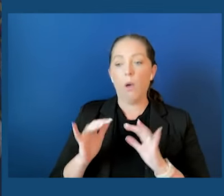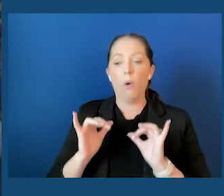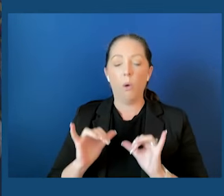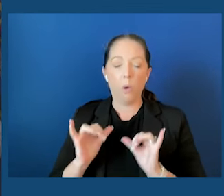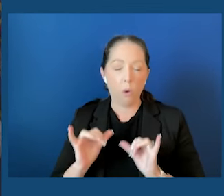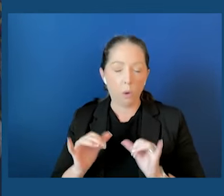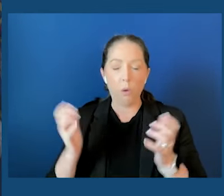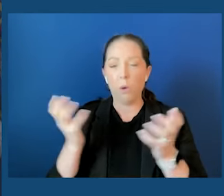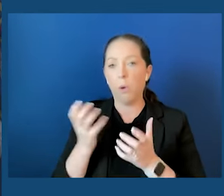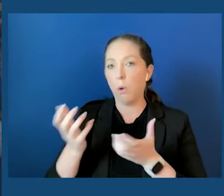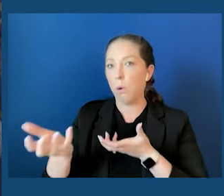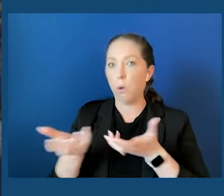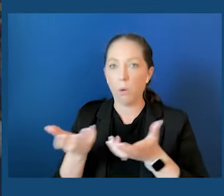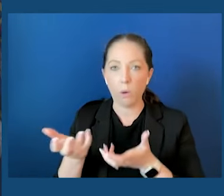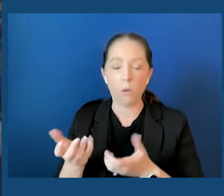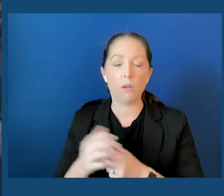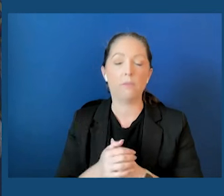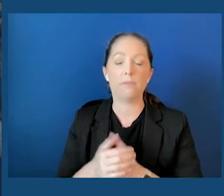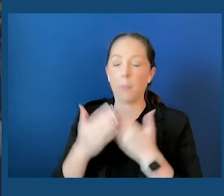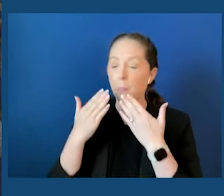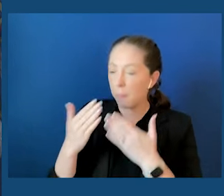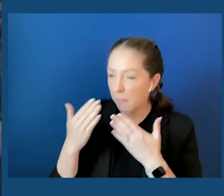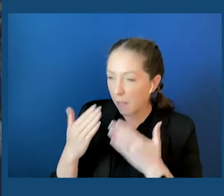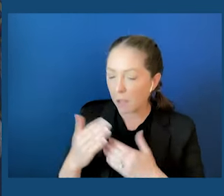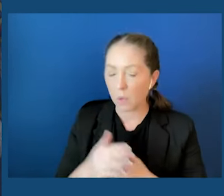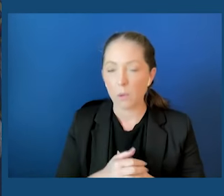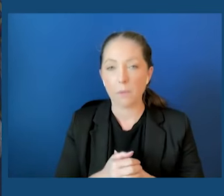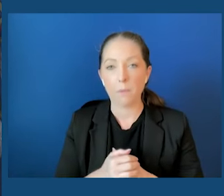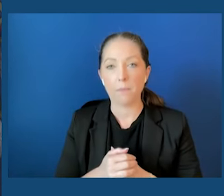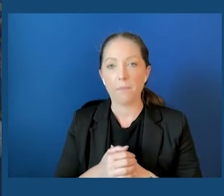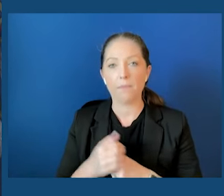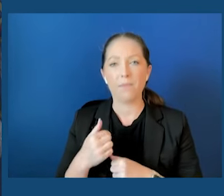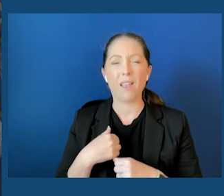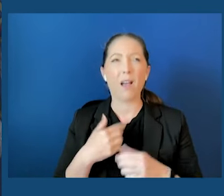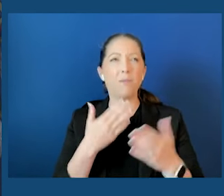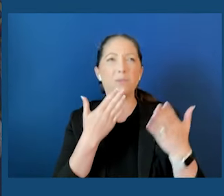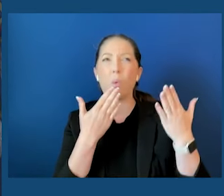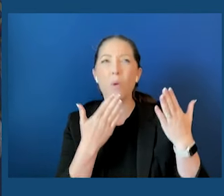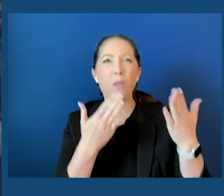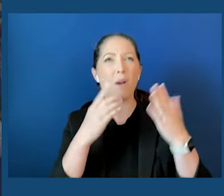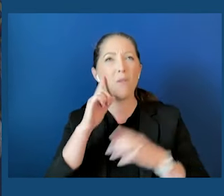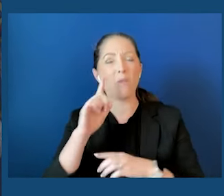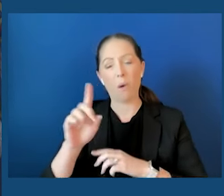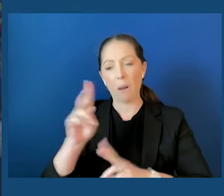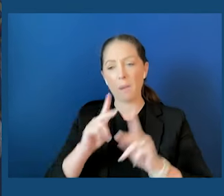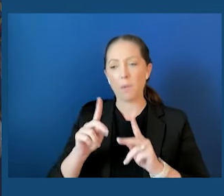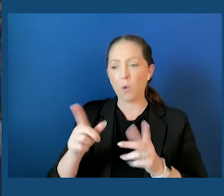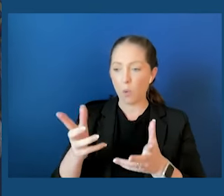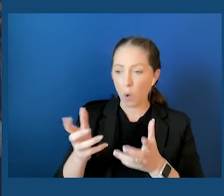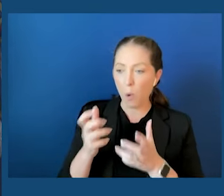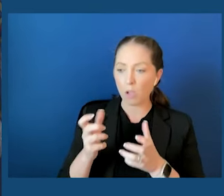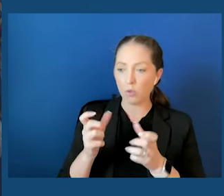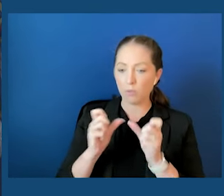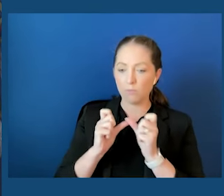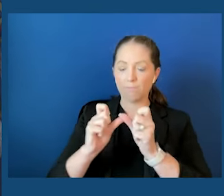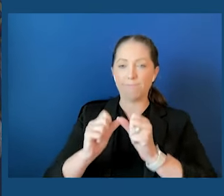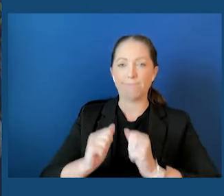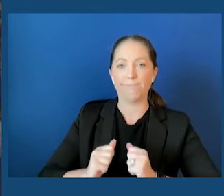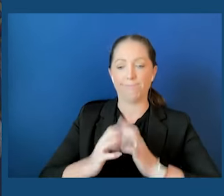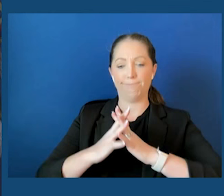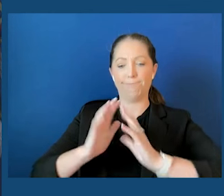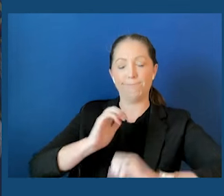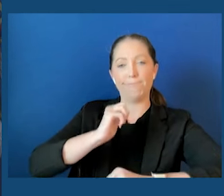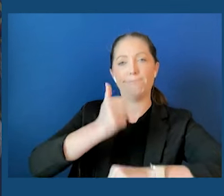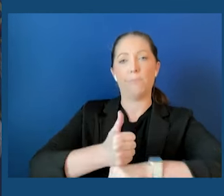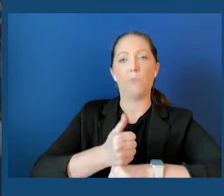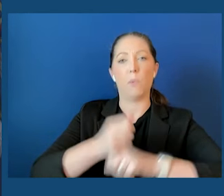to those who are committed to developing a living and lasting memorial to honor the survivors and the lives